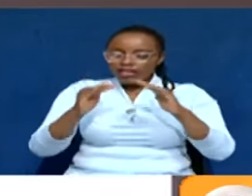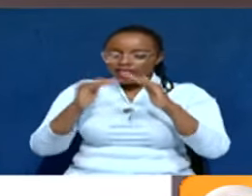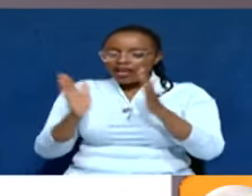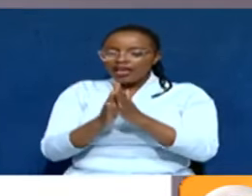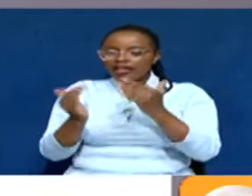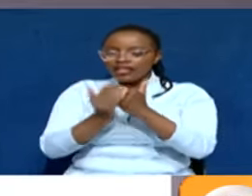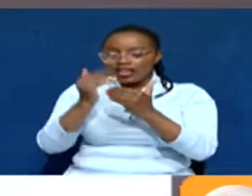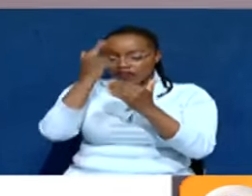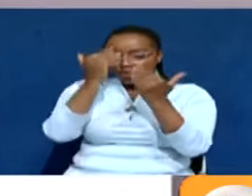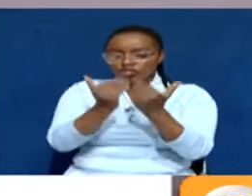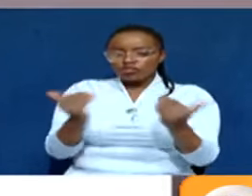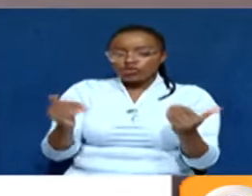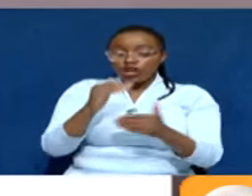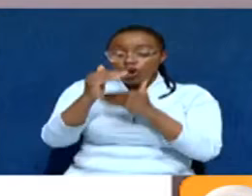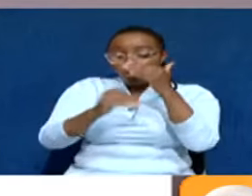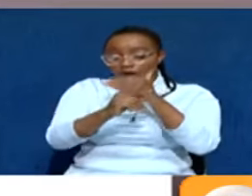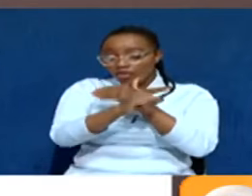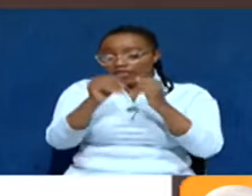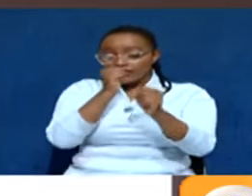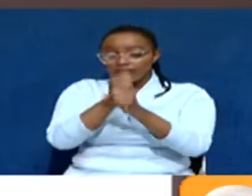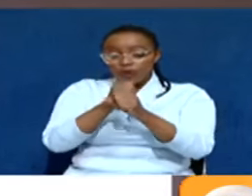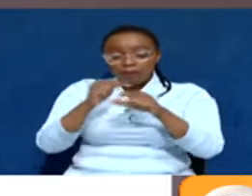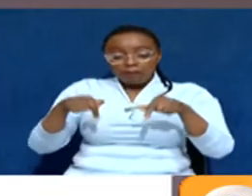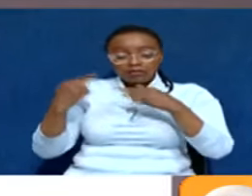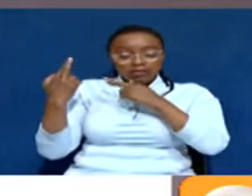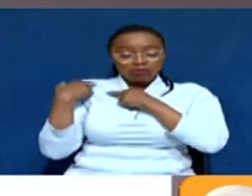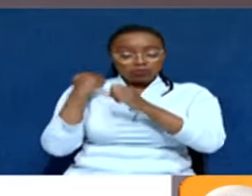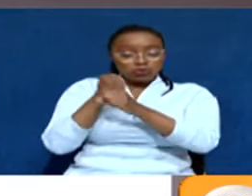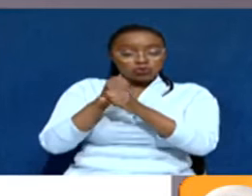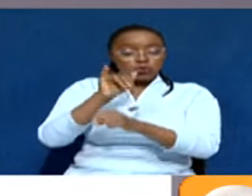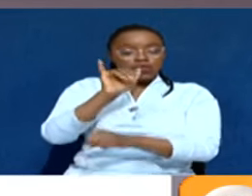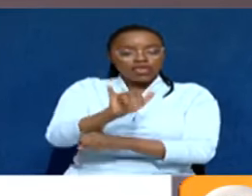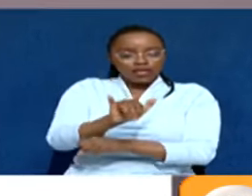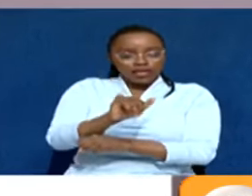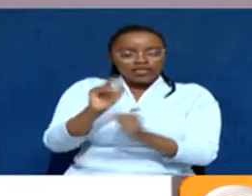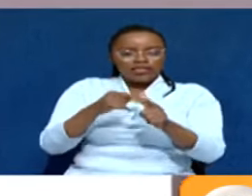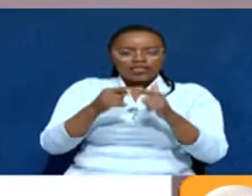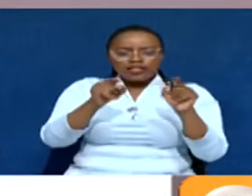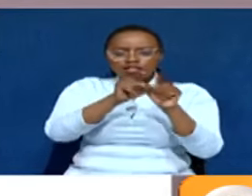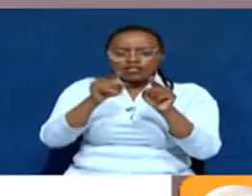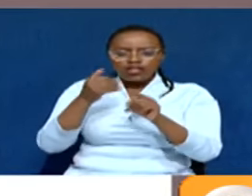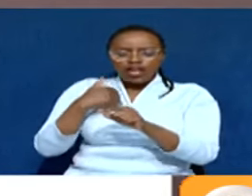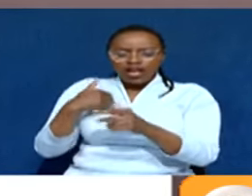Naangalia watoto. Hizo kazi zote mimi ndio nafanya. Kuna hii